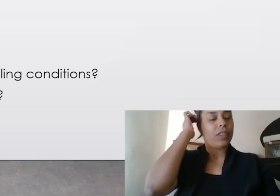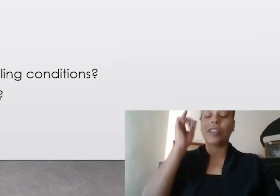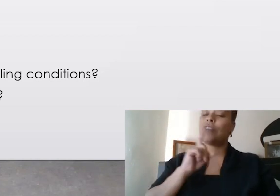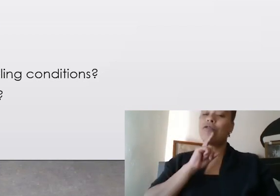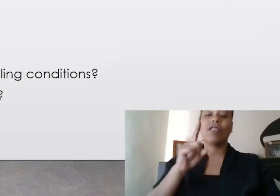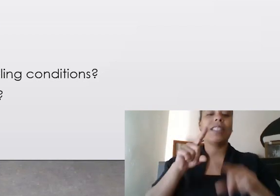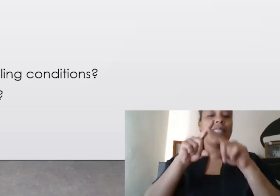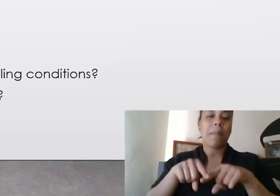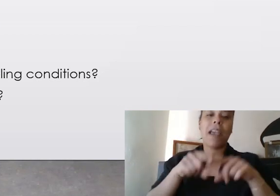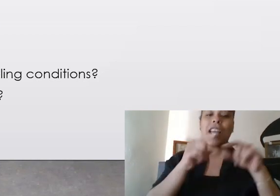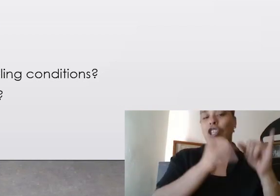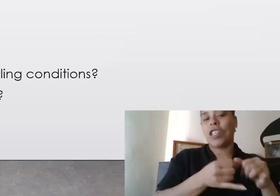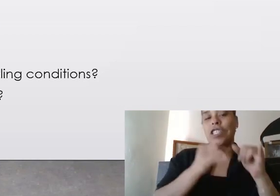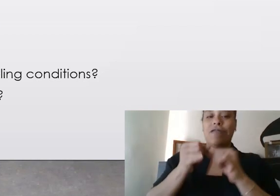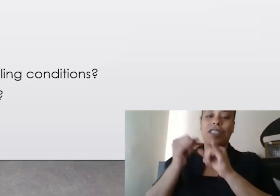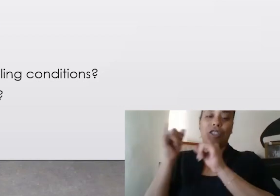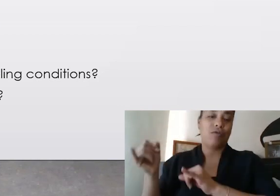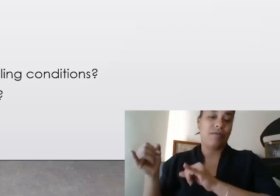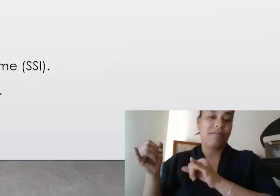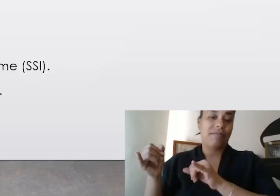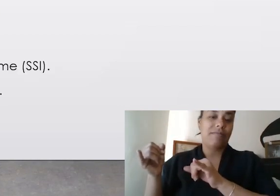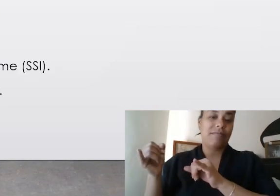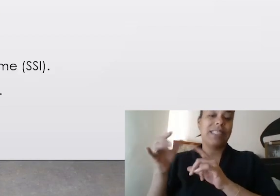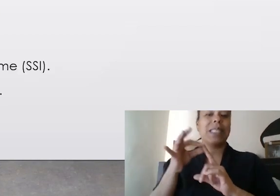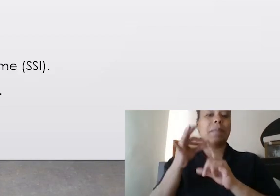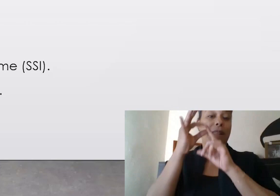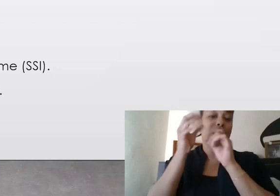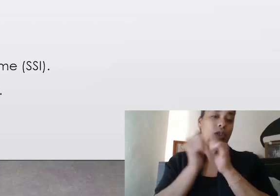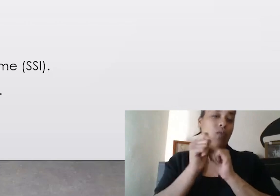especially with these programs from Social Security.